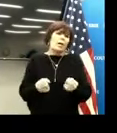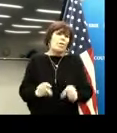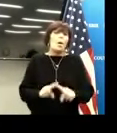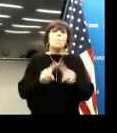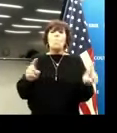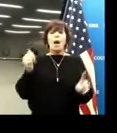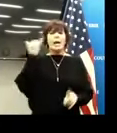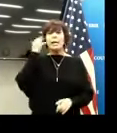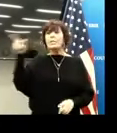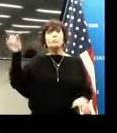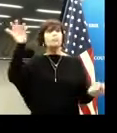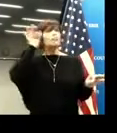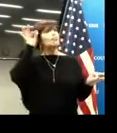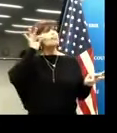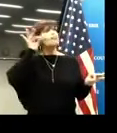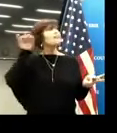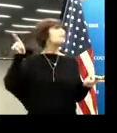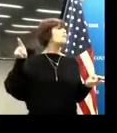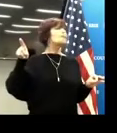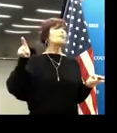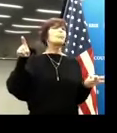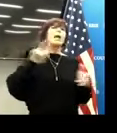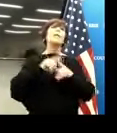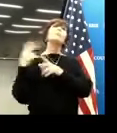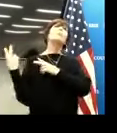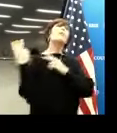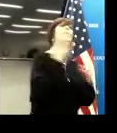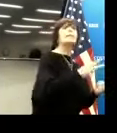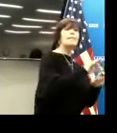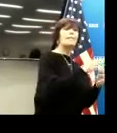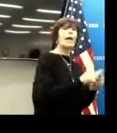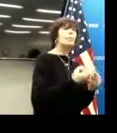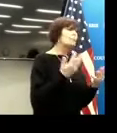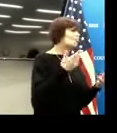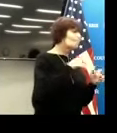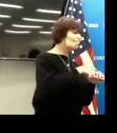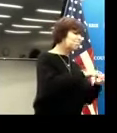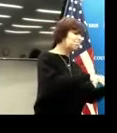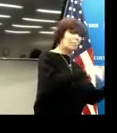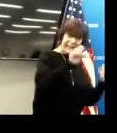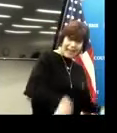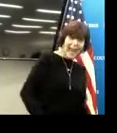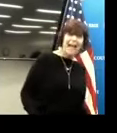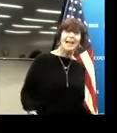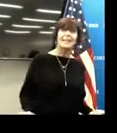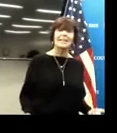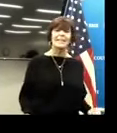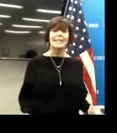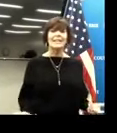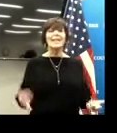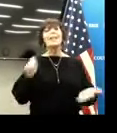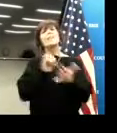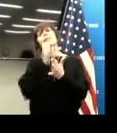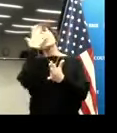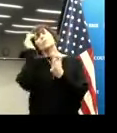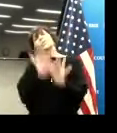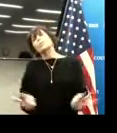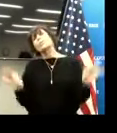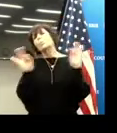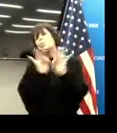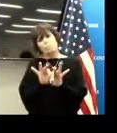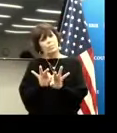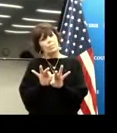Bill had not known he had COVID-19 and he visited a family member, he could have passed it on to that family member. That's why it's so